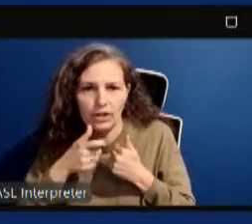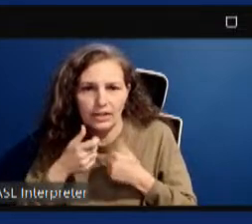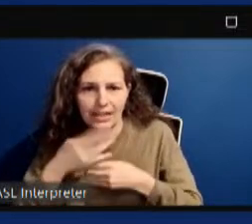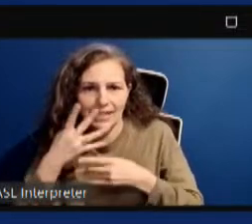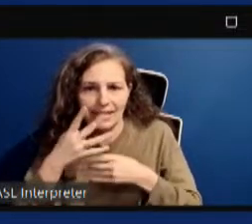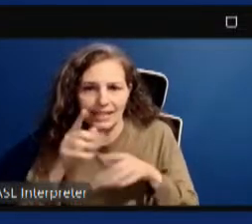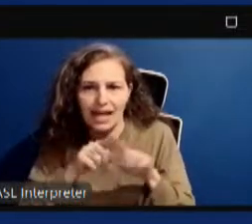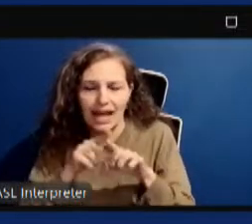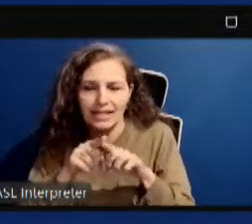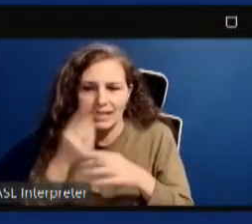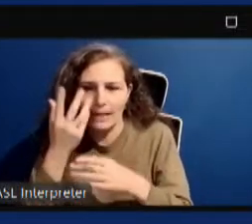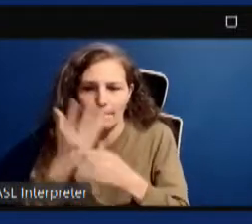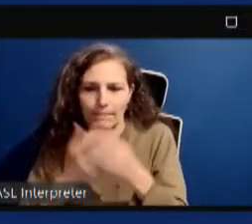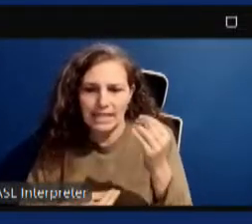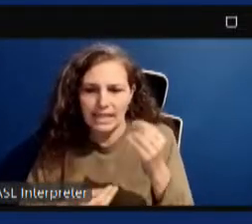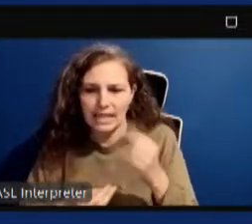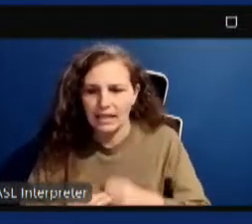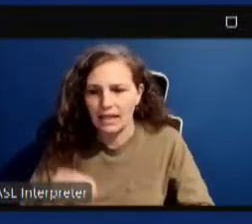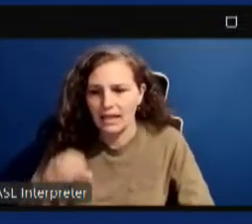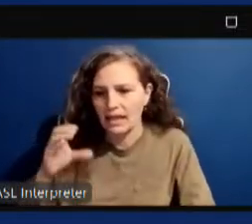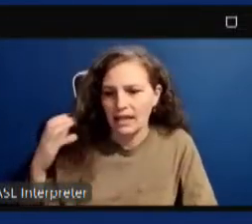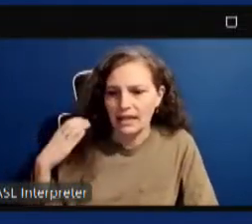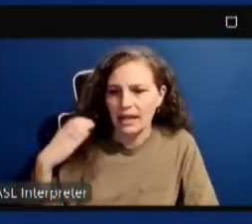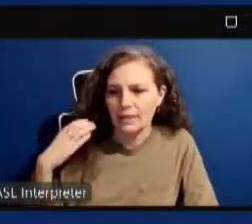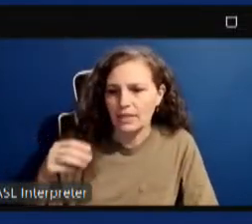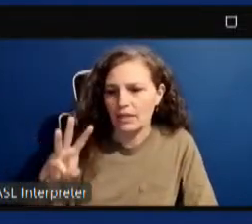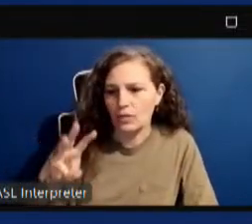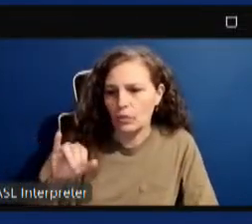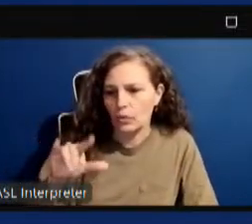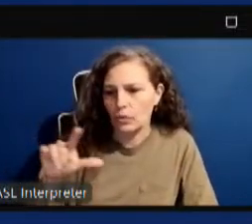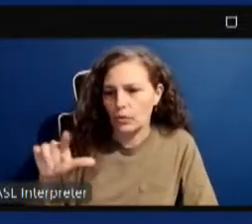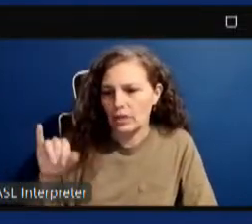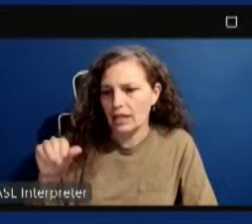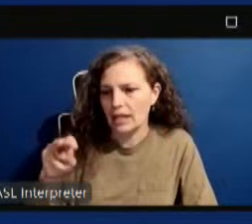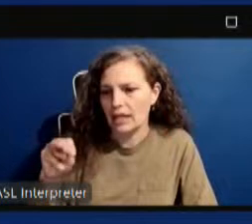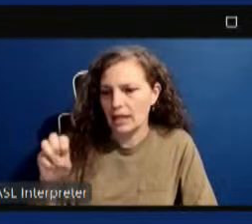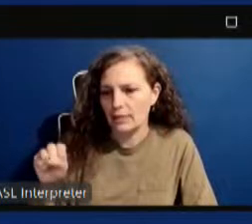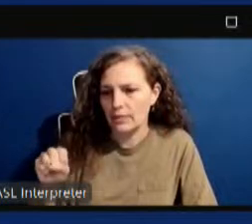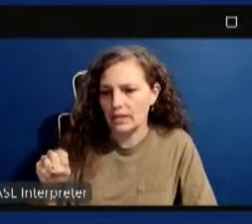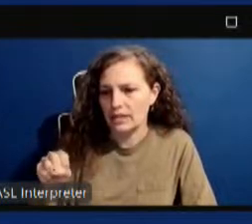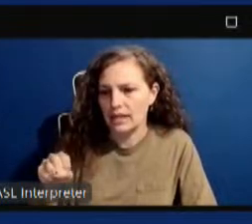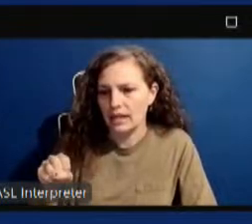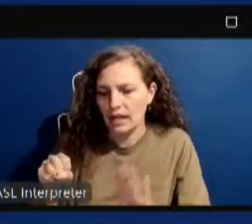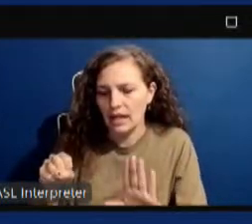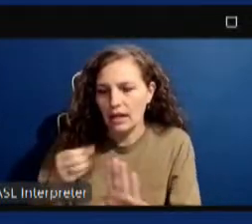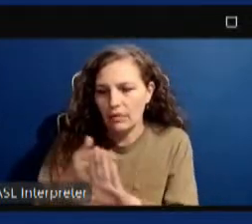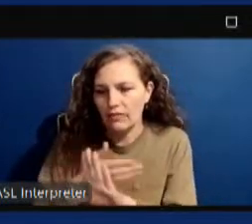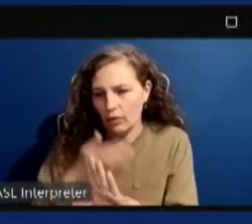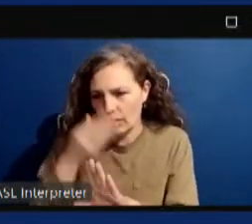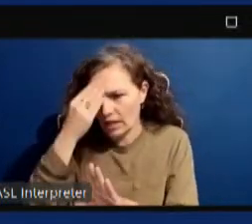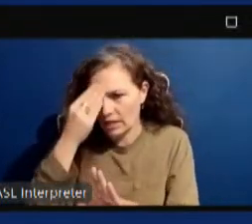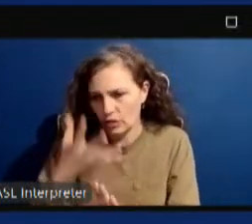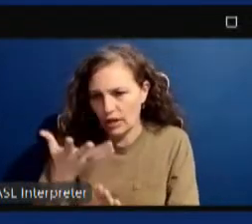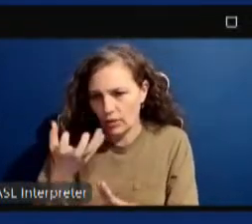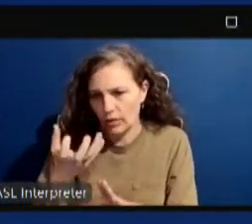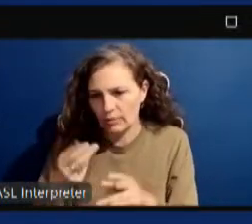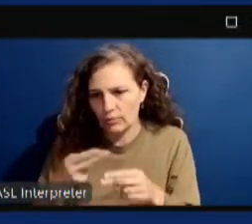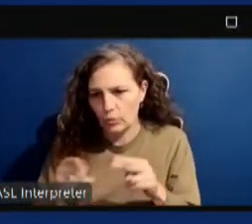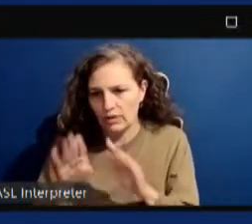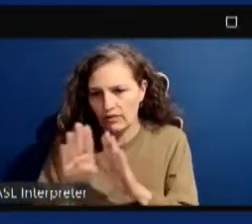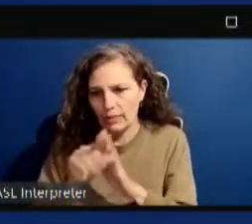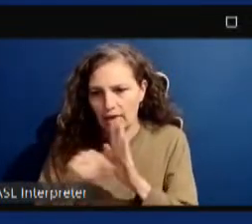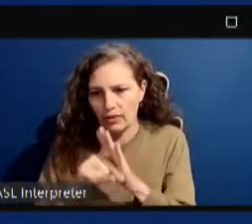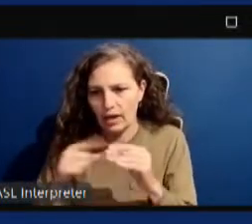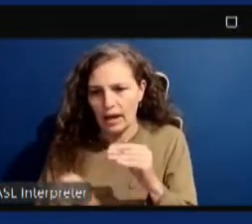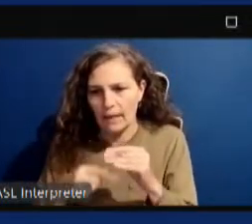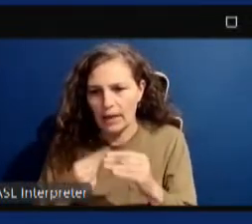Yes, hi, Captain Williams here. So before I give an update, I just want to give a brief background on the missing